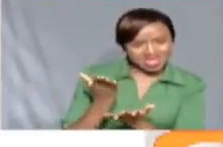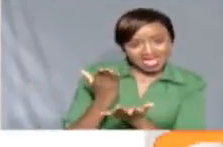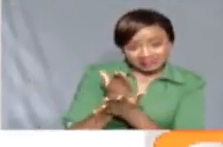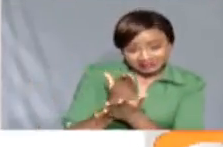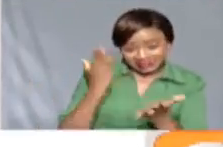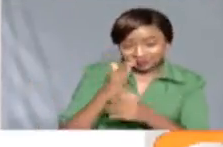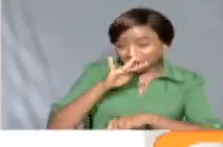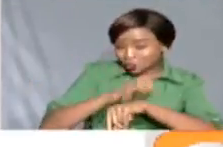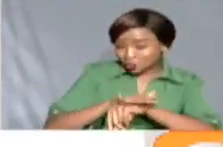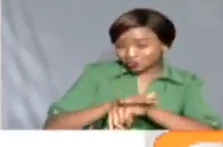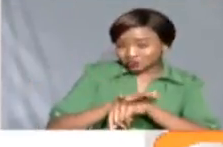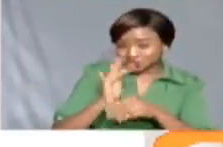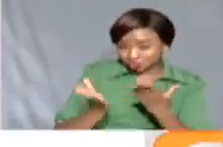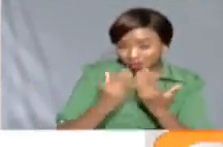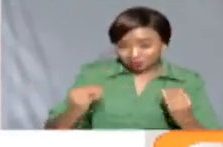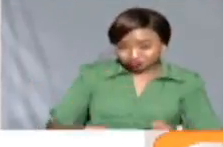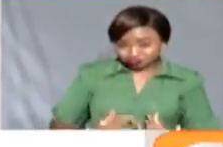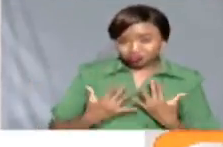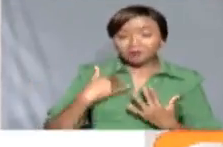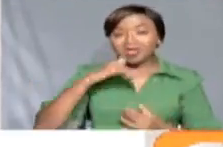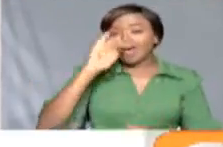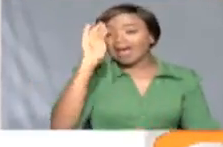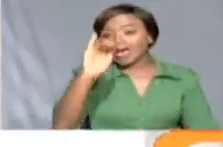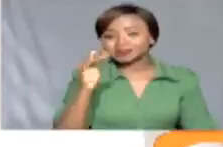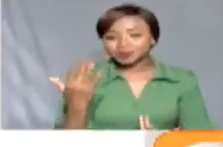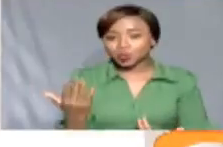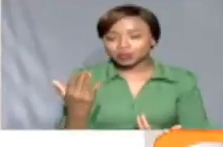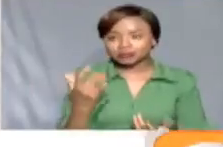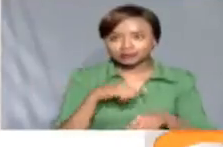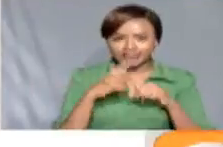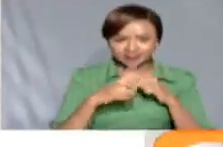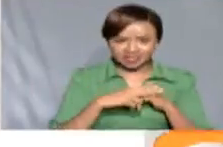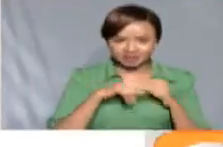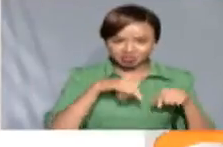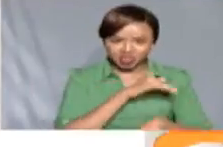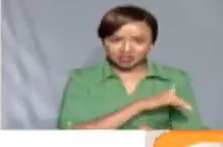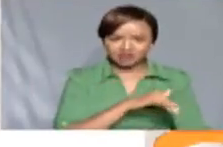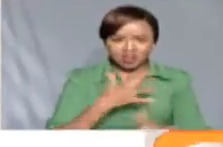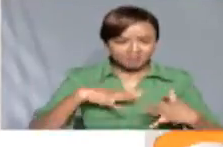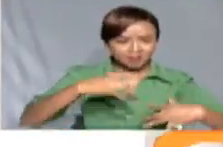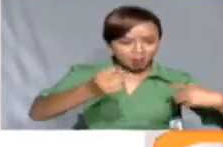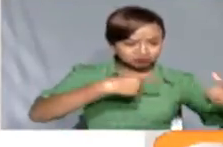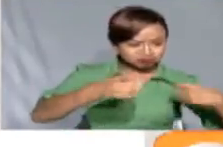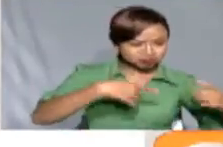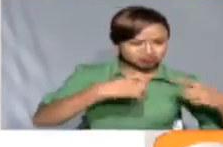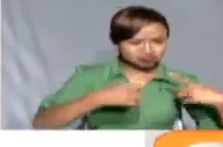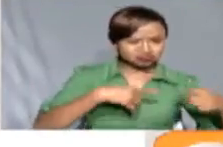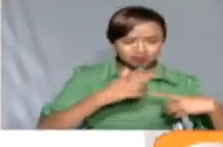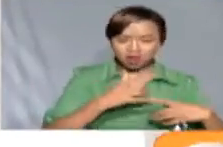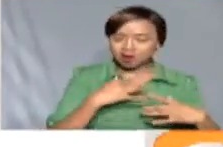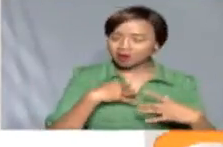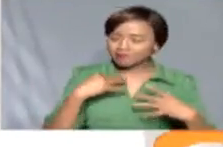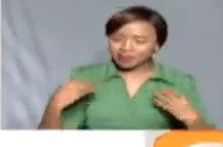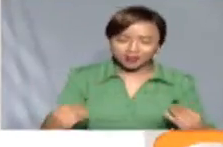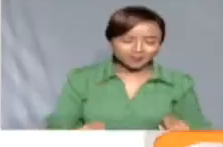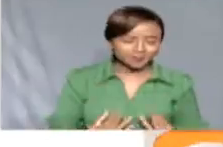these depressing times? I posted the question just about 7 p.m. this evening, and the responses this far have warmed my